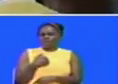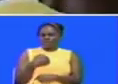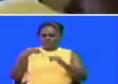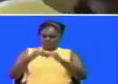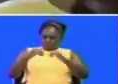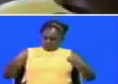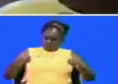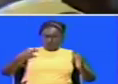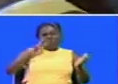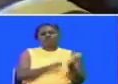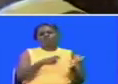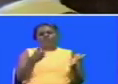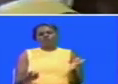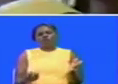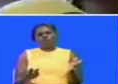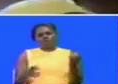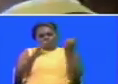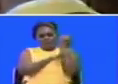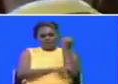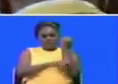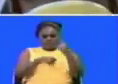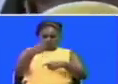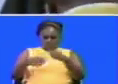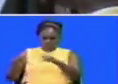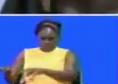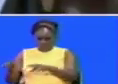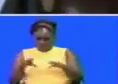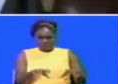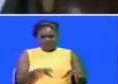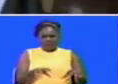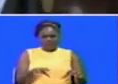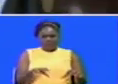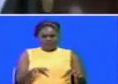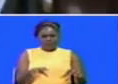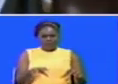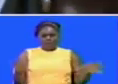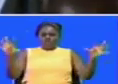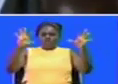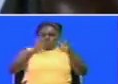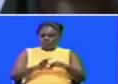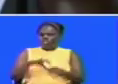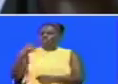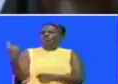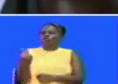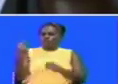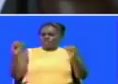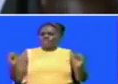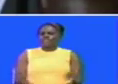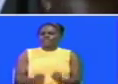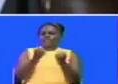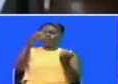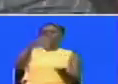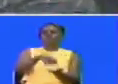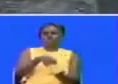Divided, we shall fall and the country will continue to suffer. Only our unity shall salvage what remains